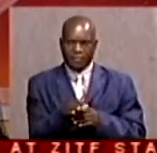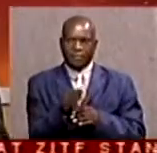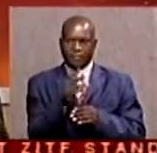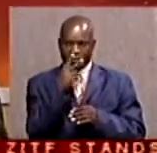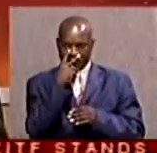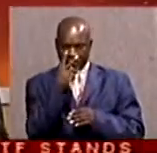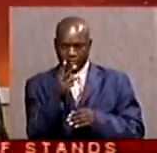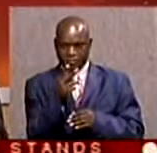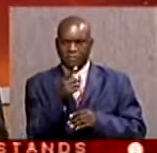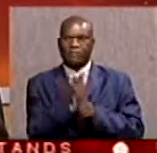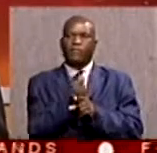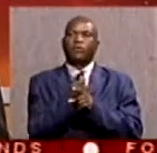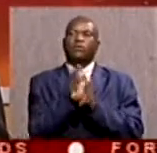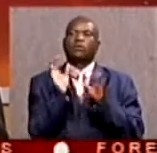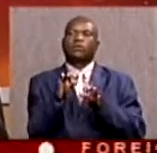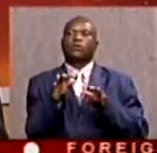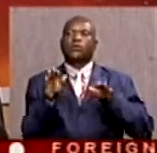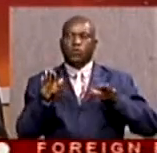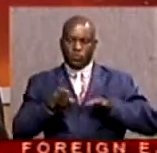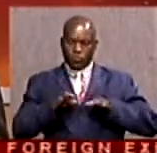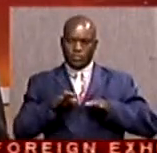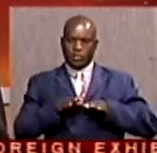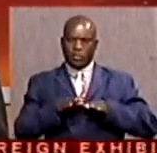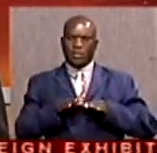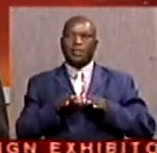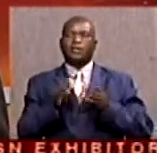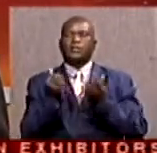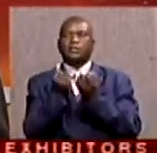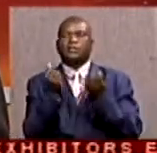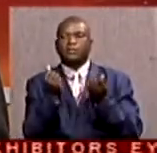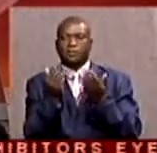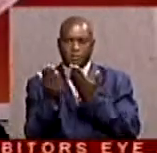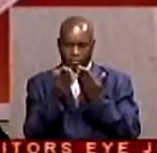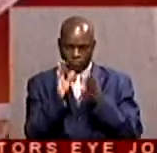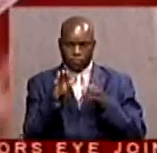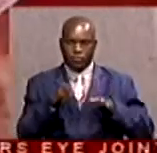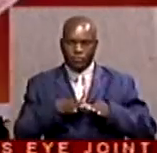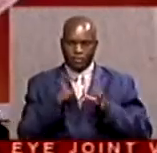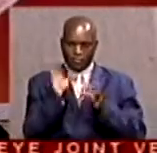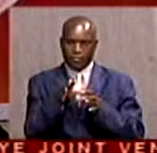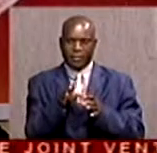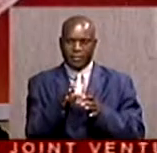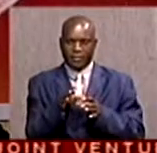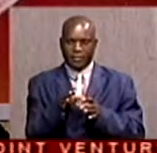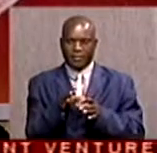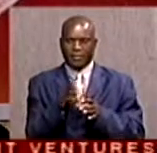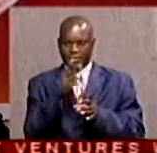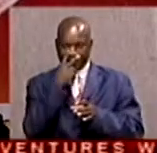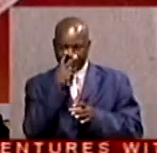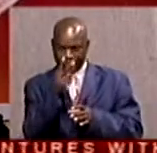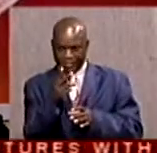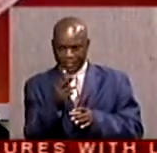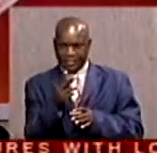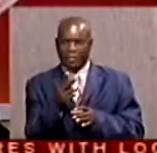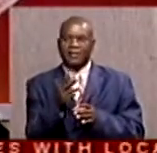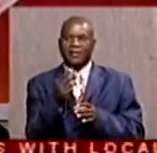a notch higher and better. There are more women anchors on news than men. That's great. That's great. And I didn't know. And I will use it today in